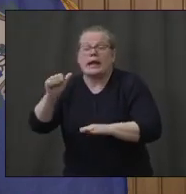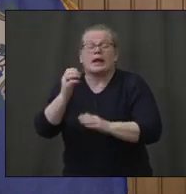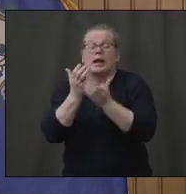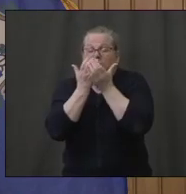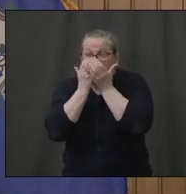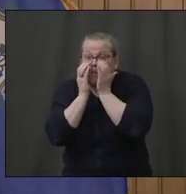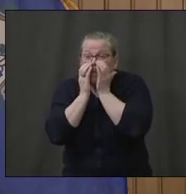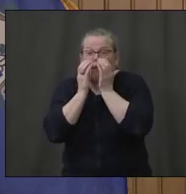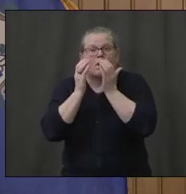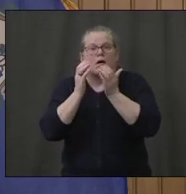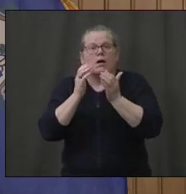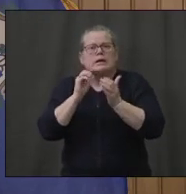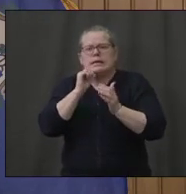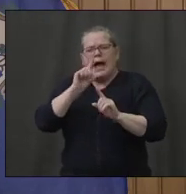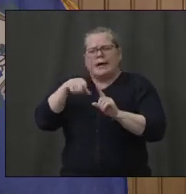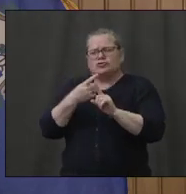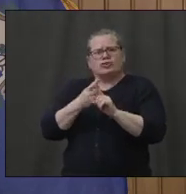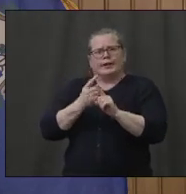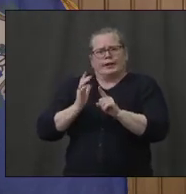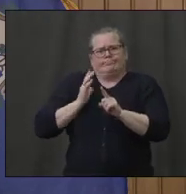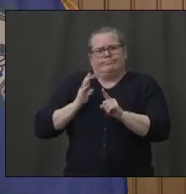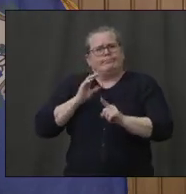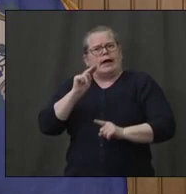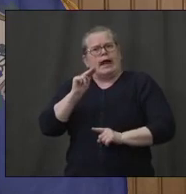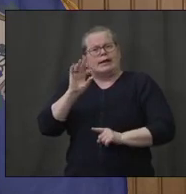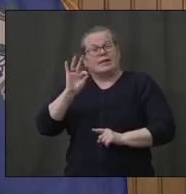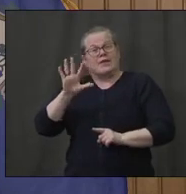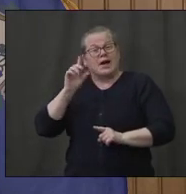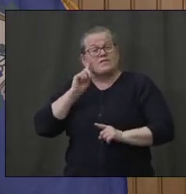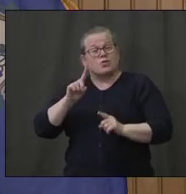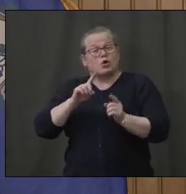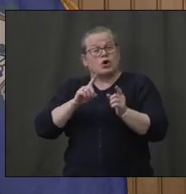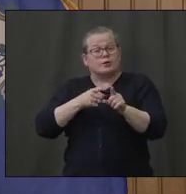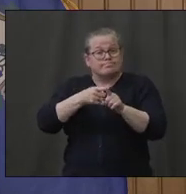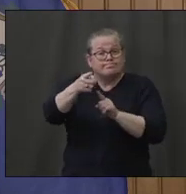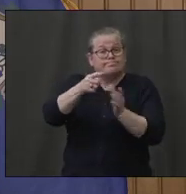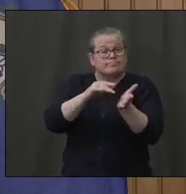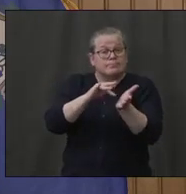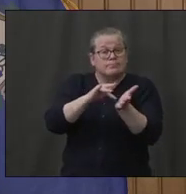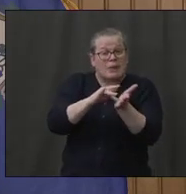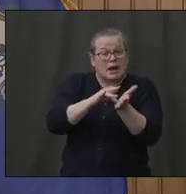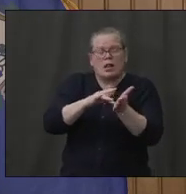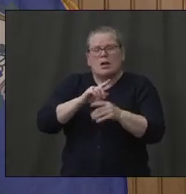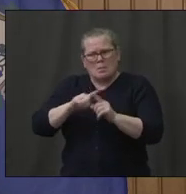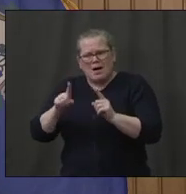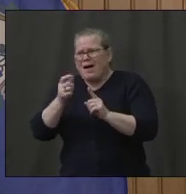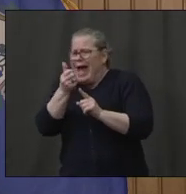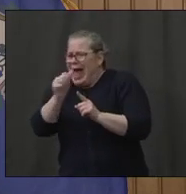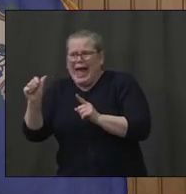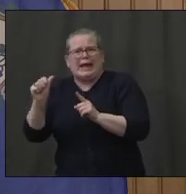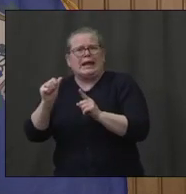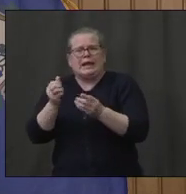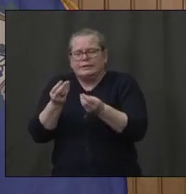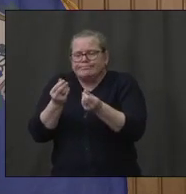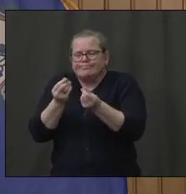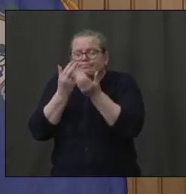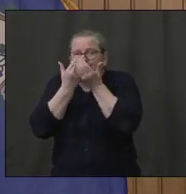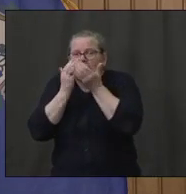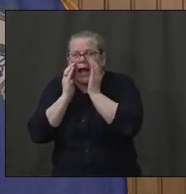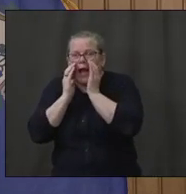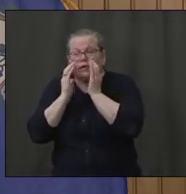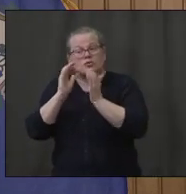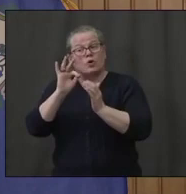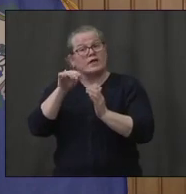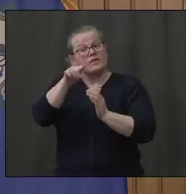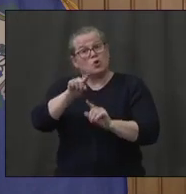mask that protects you modestly, but protects everybody else. So in those congested places, it really is a good idea to